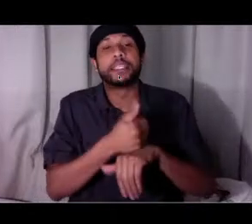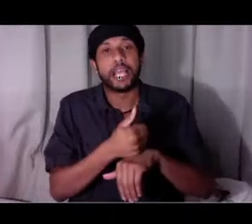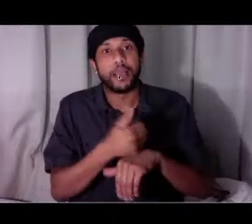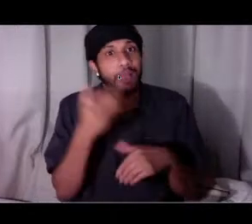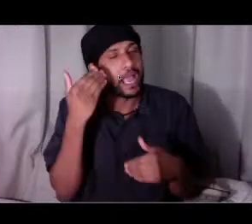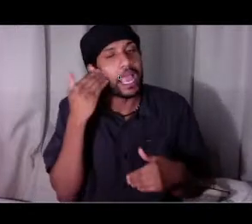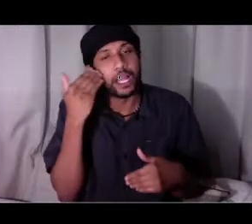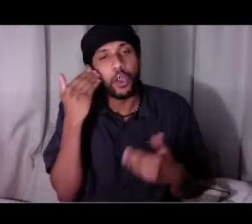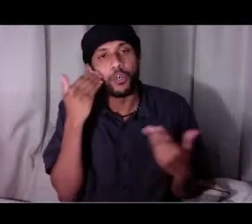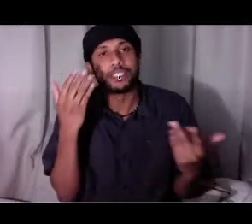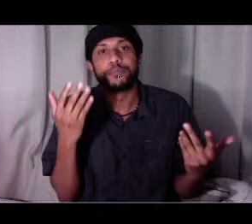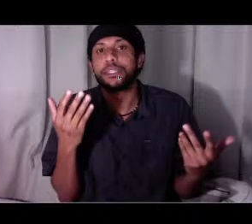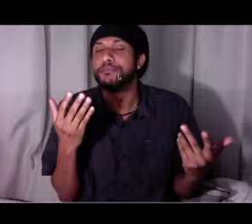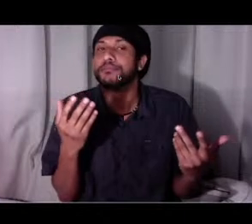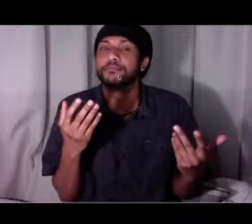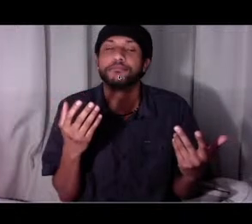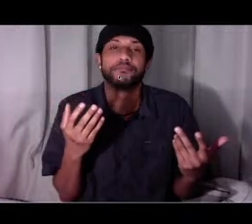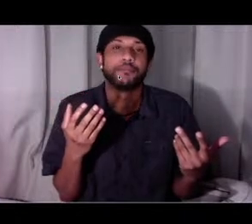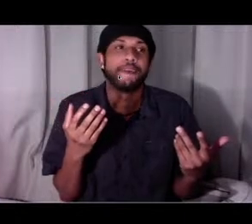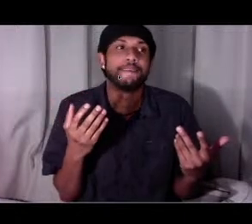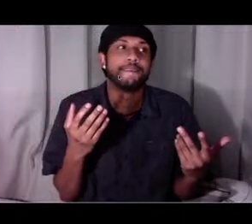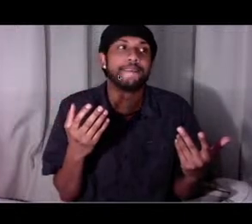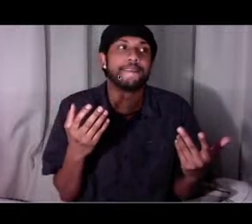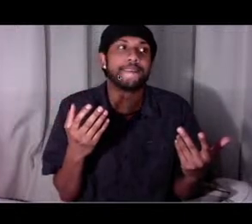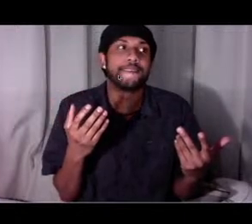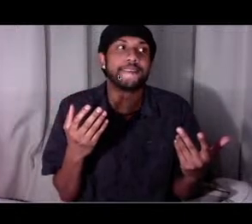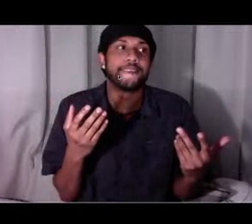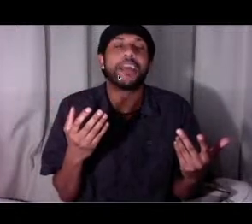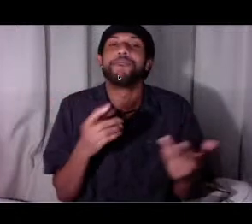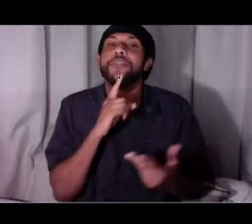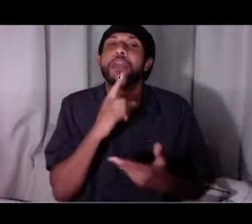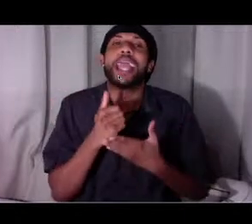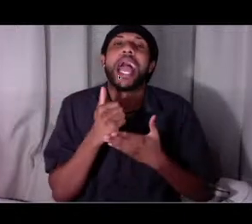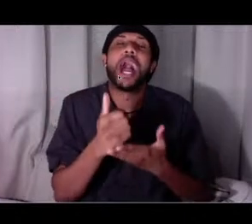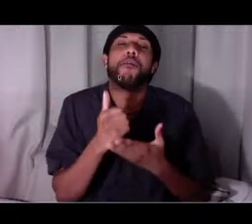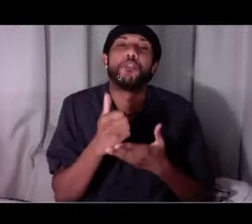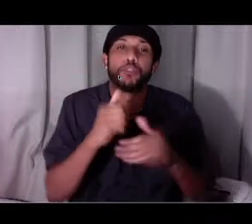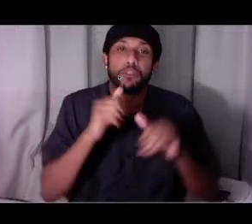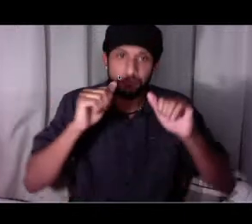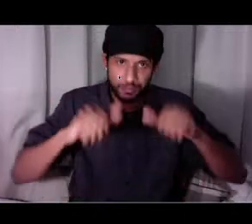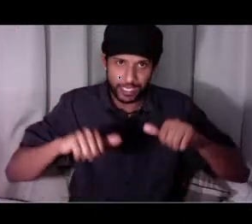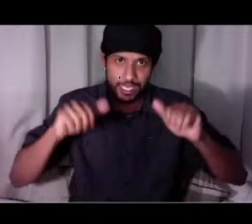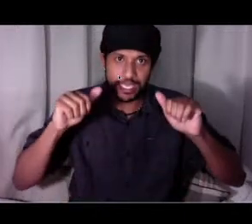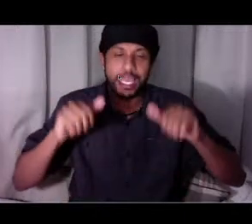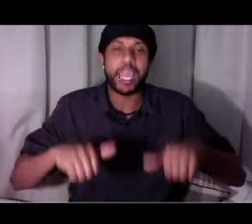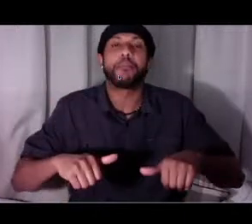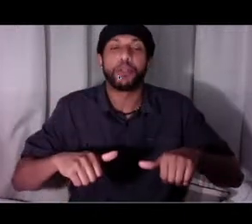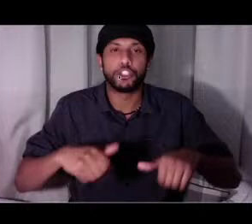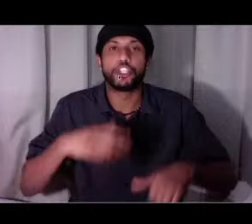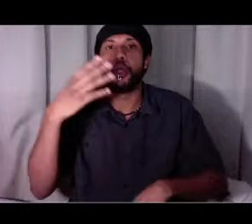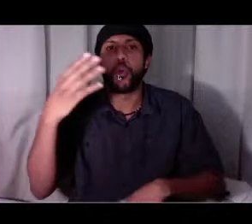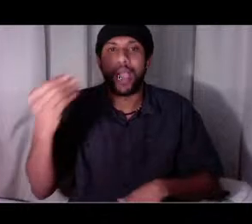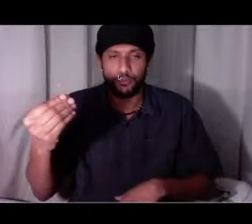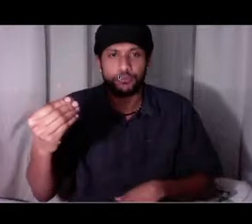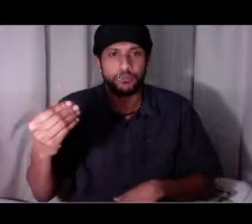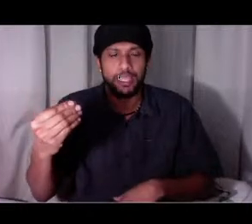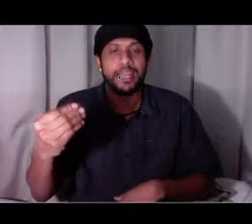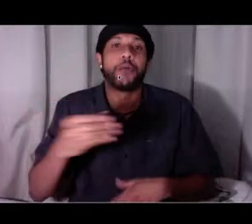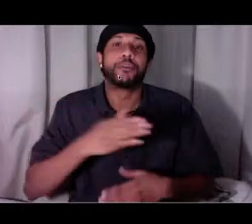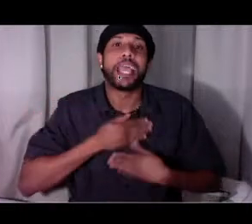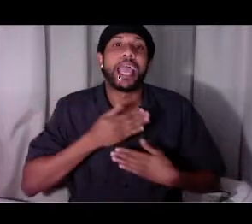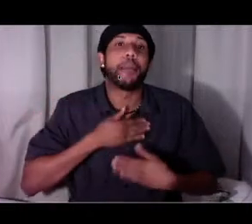been a great labor of love for a lot of people to be able to go out and I was very happy to